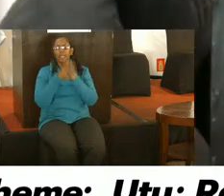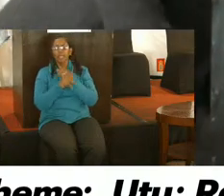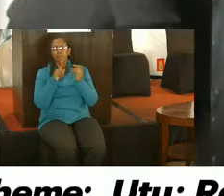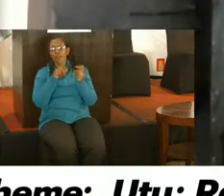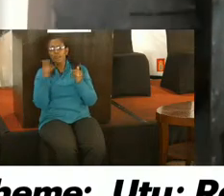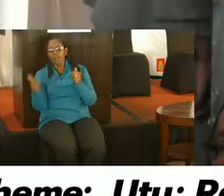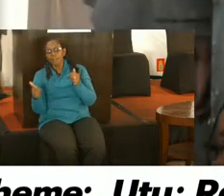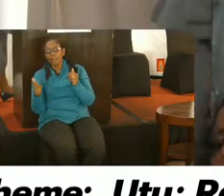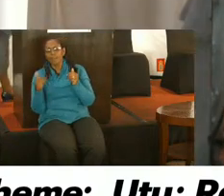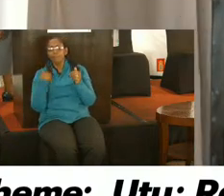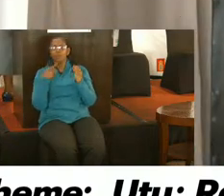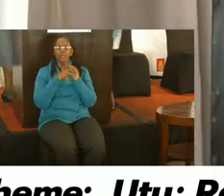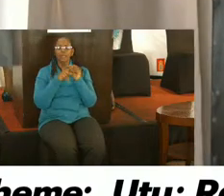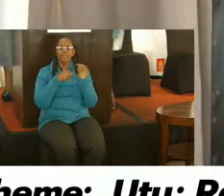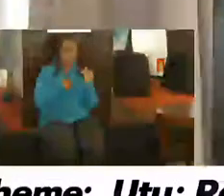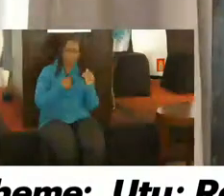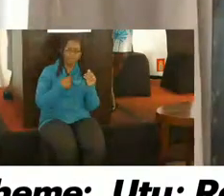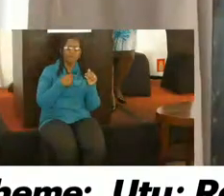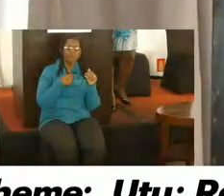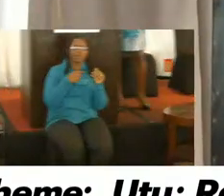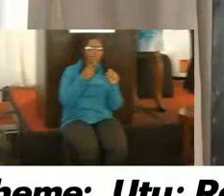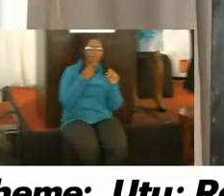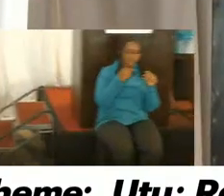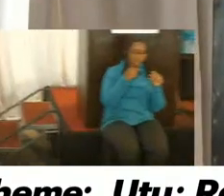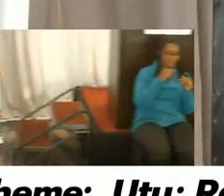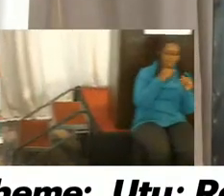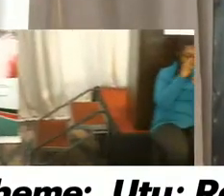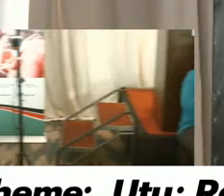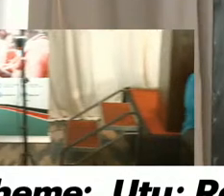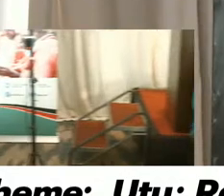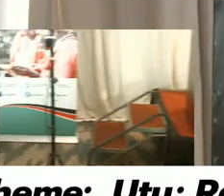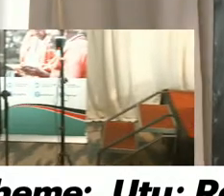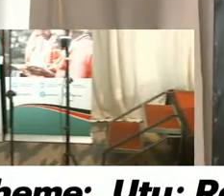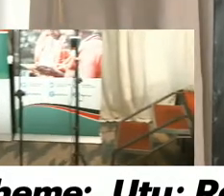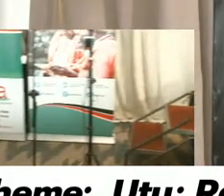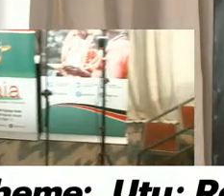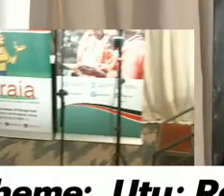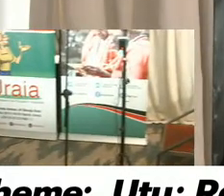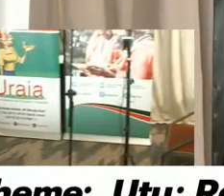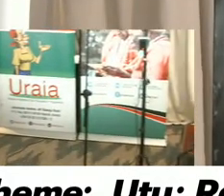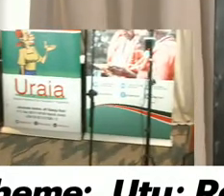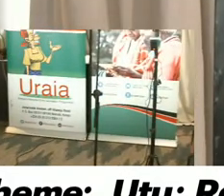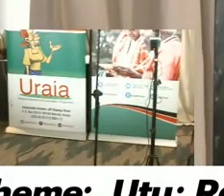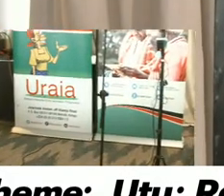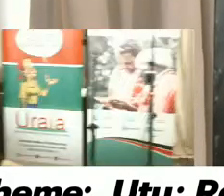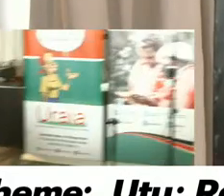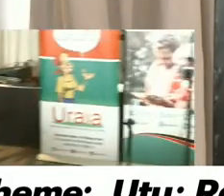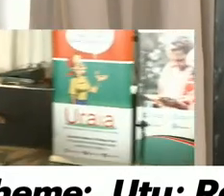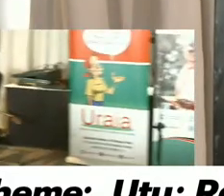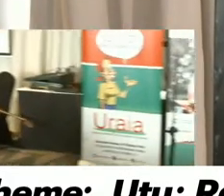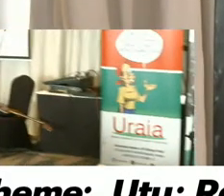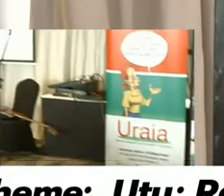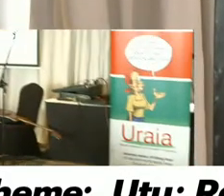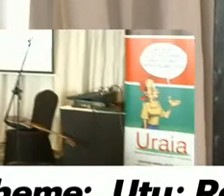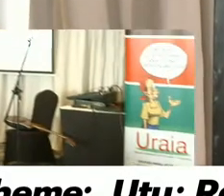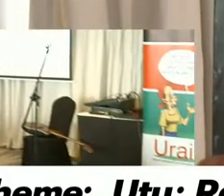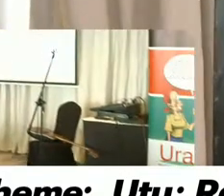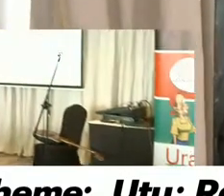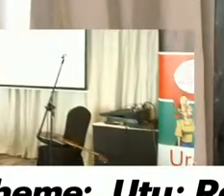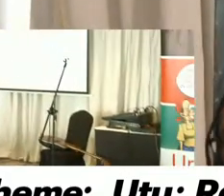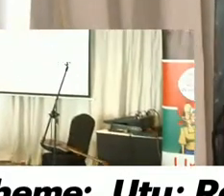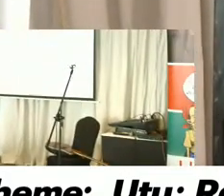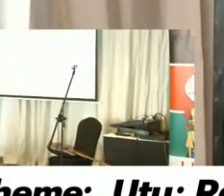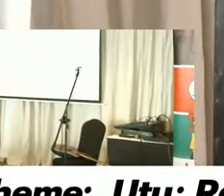other we see lack of dignity lack of respect a lot of governance issues like corruption runaway corruption